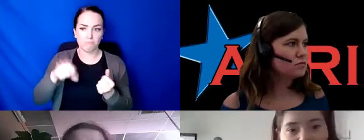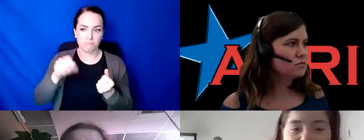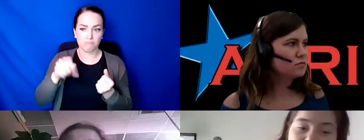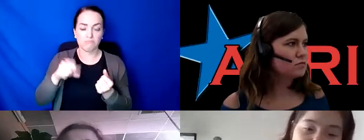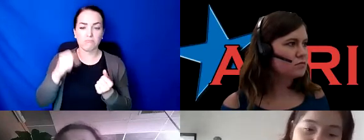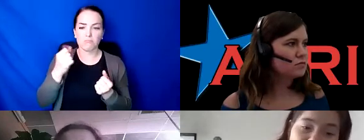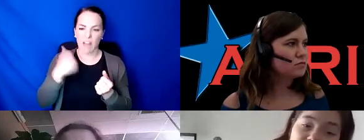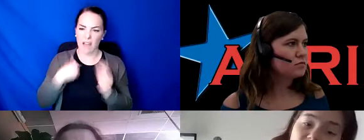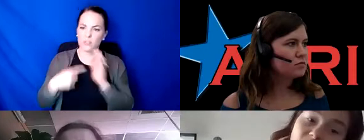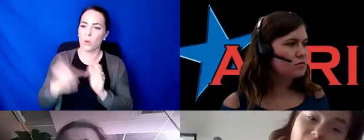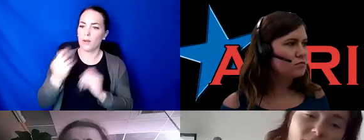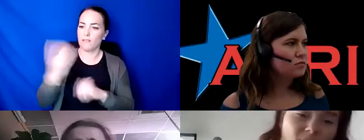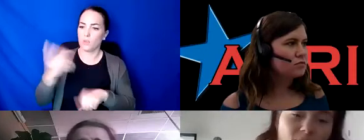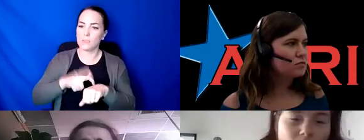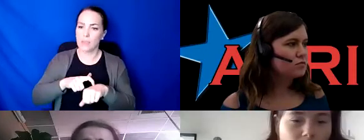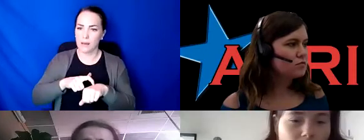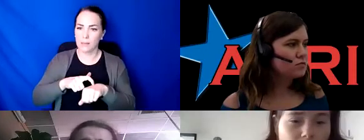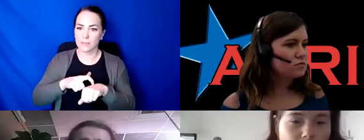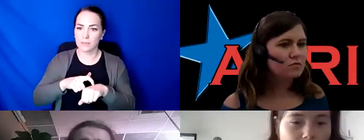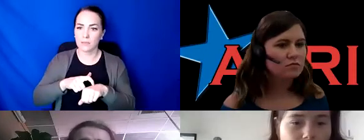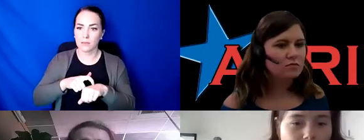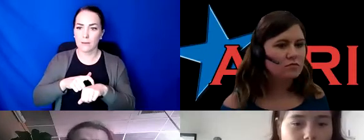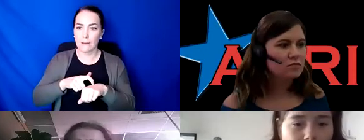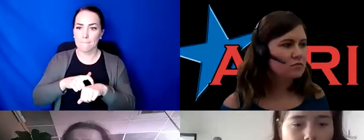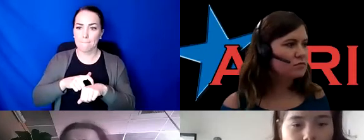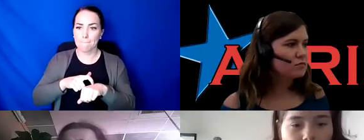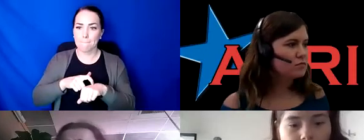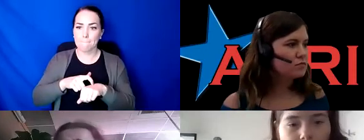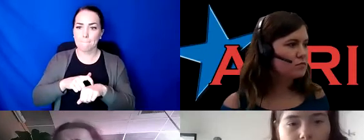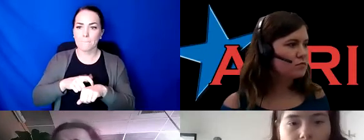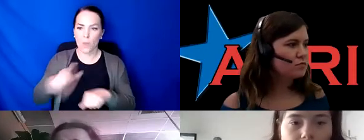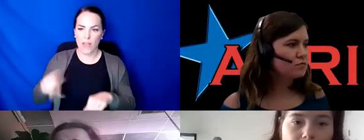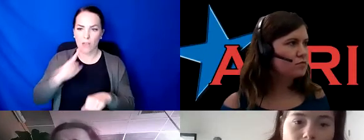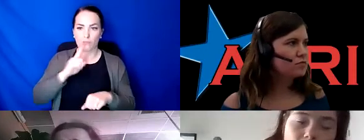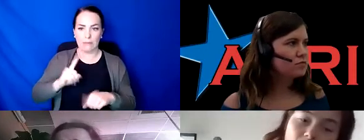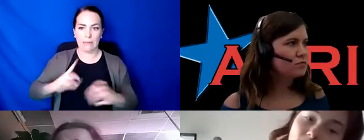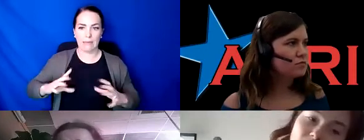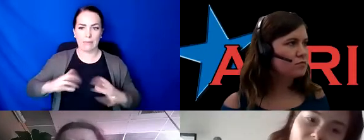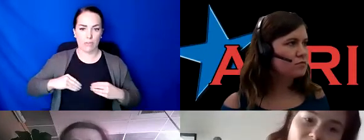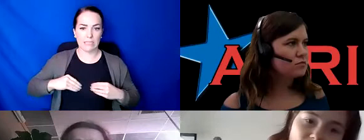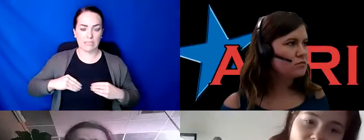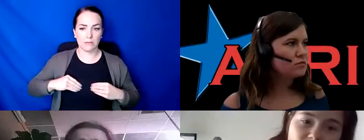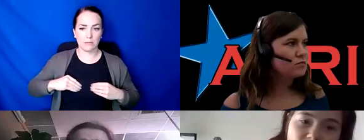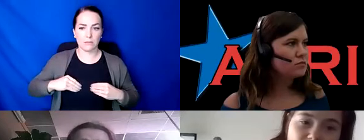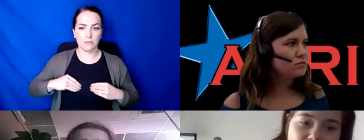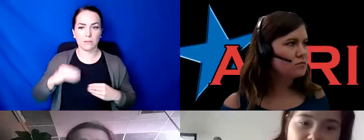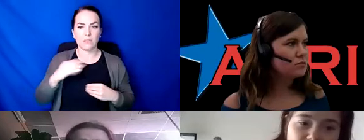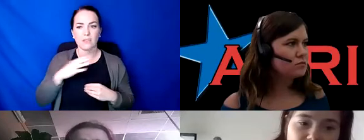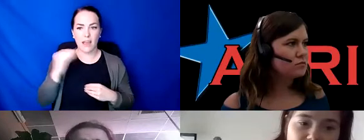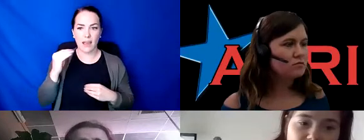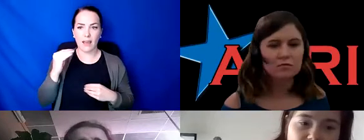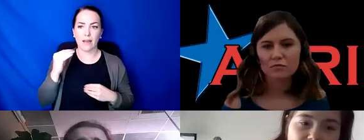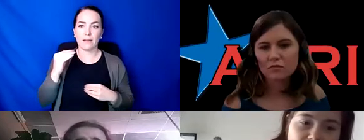I've shown it a few times, and you know, they really embrace it and like, you know, what she says